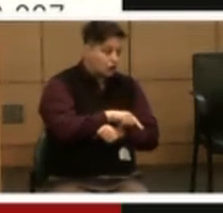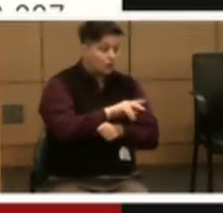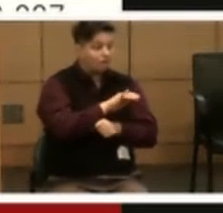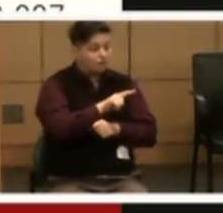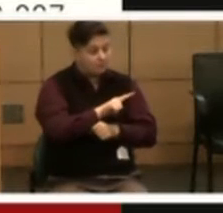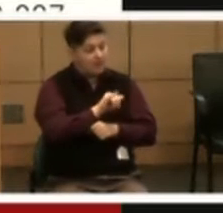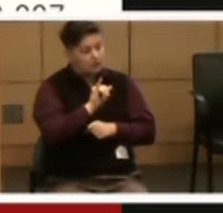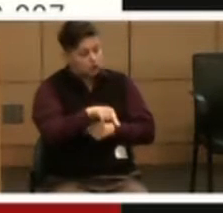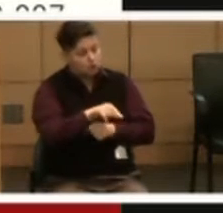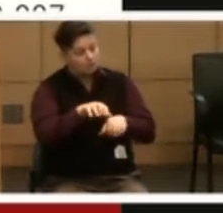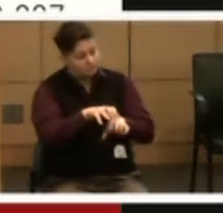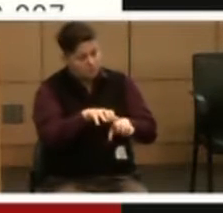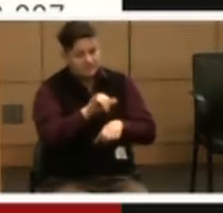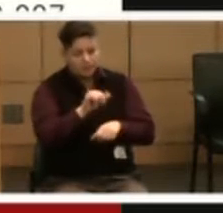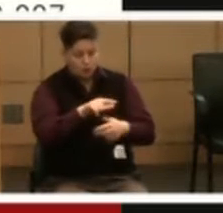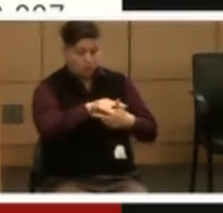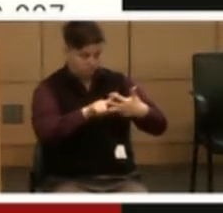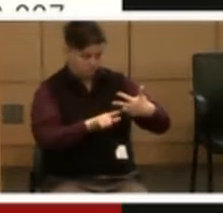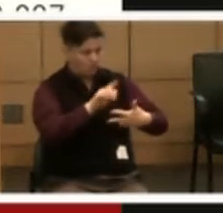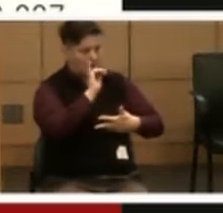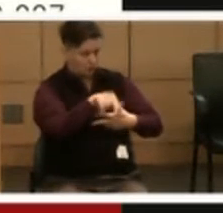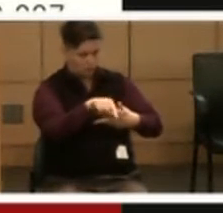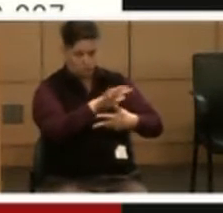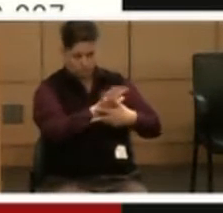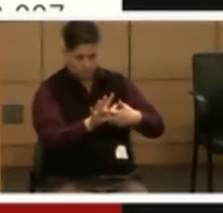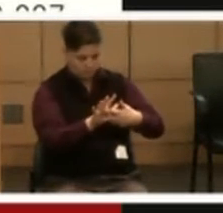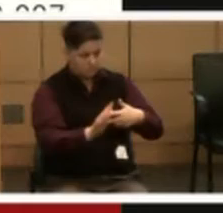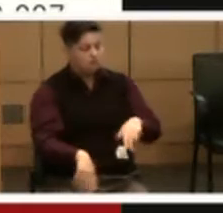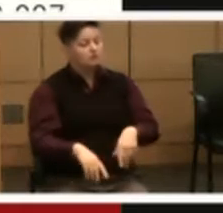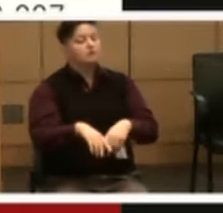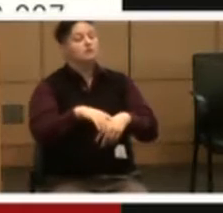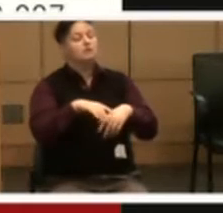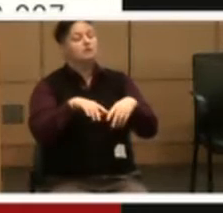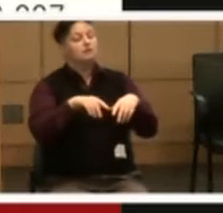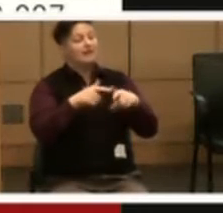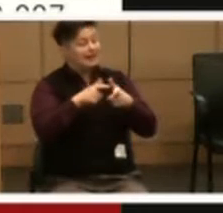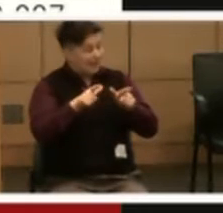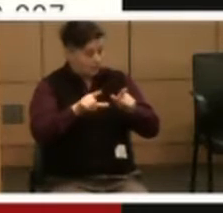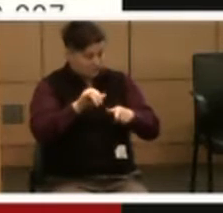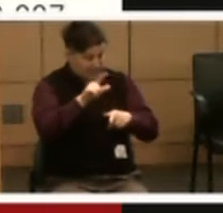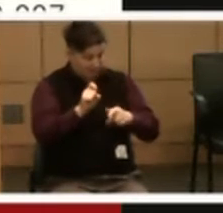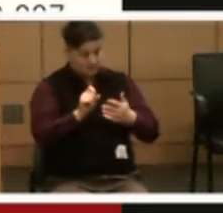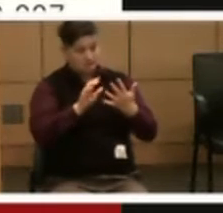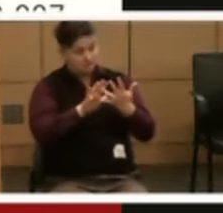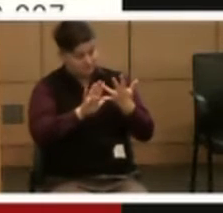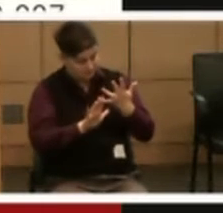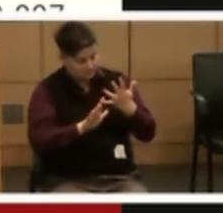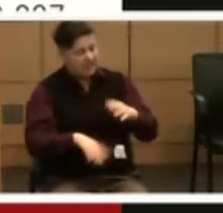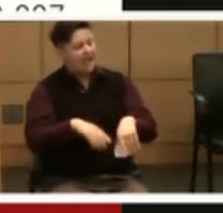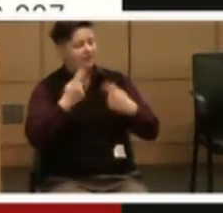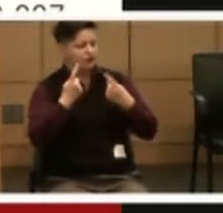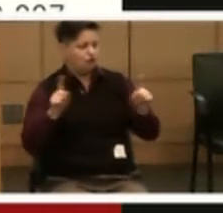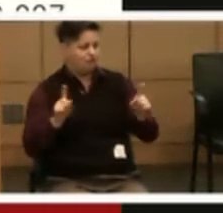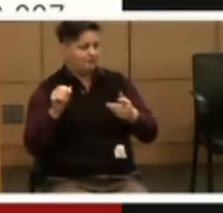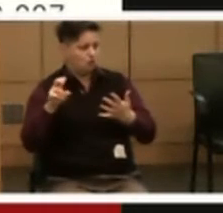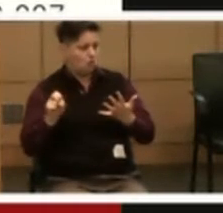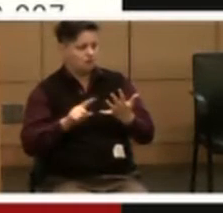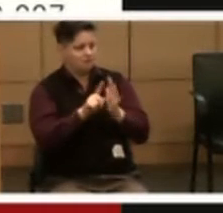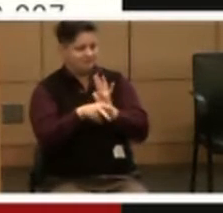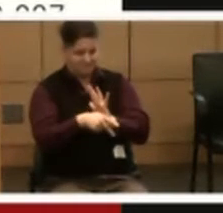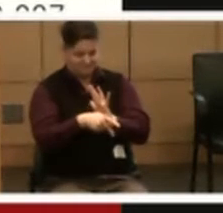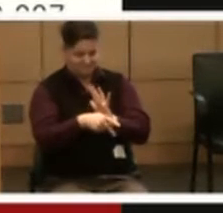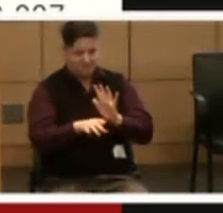IQ, these are the language scales, and this is the achievement scores. Okay, and